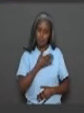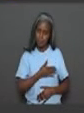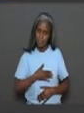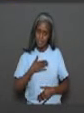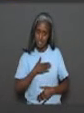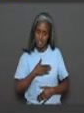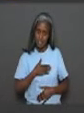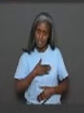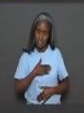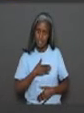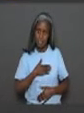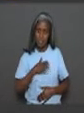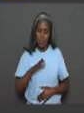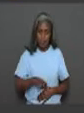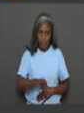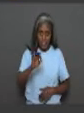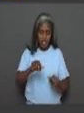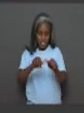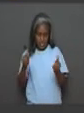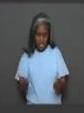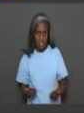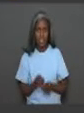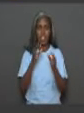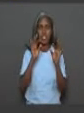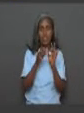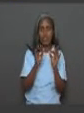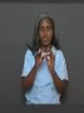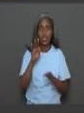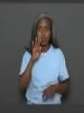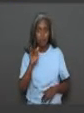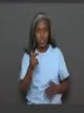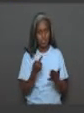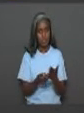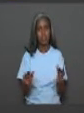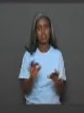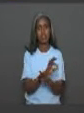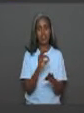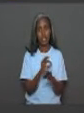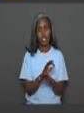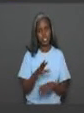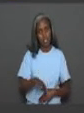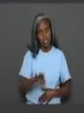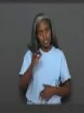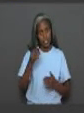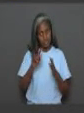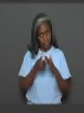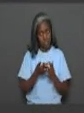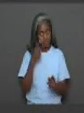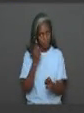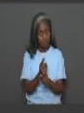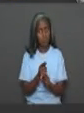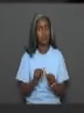Please find the area defined by these functions. Get started right